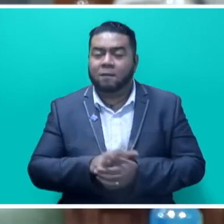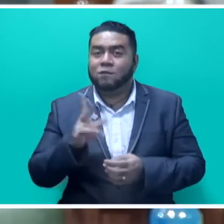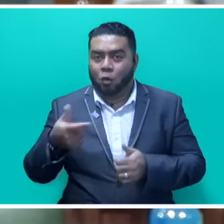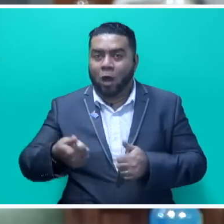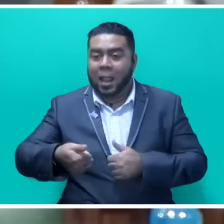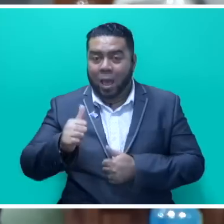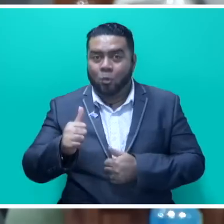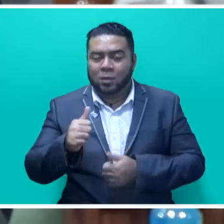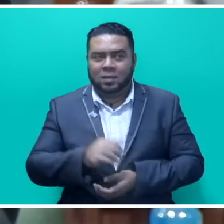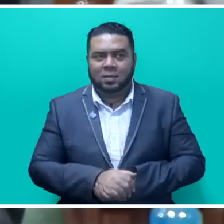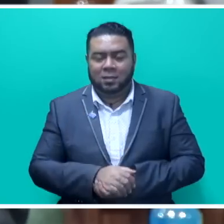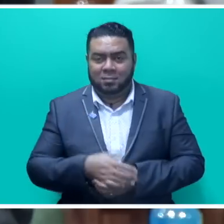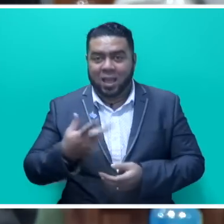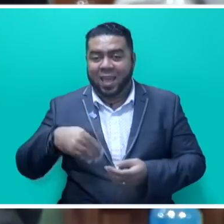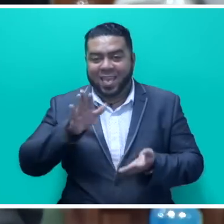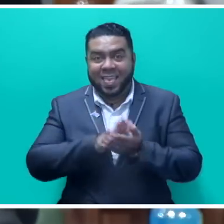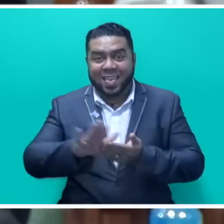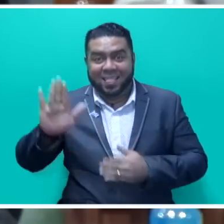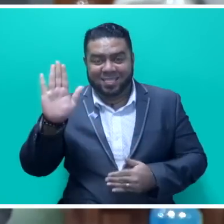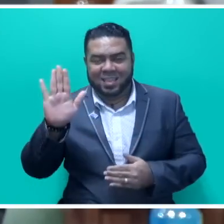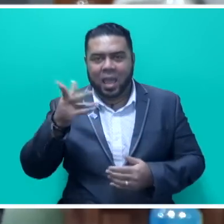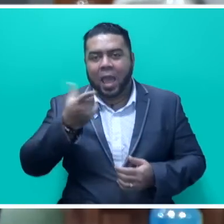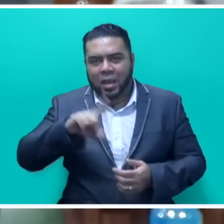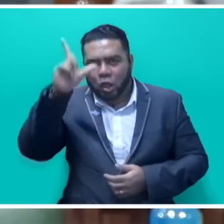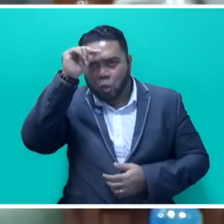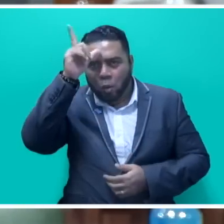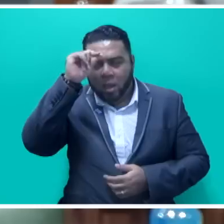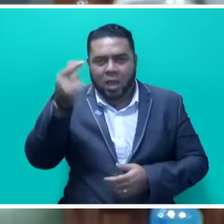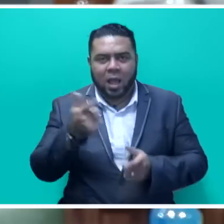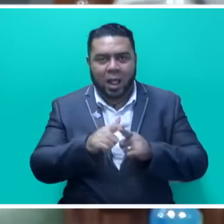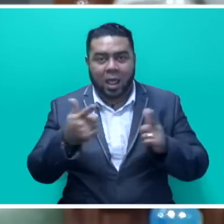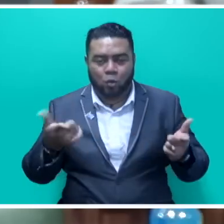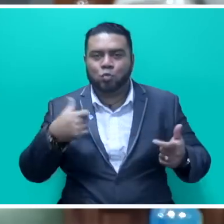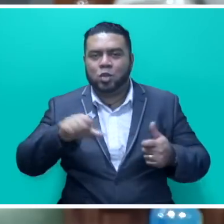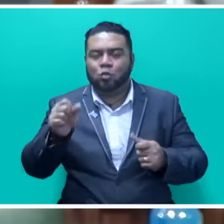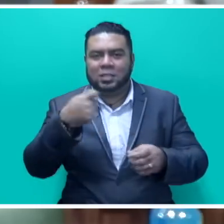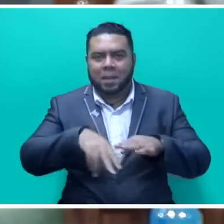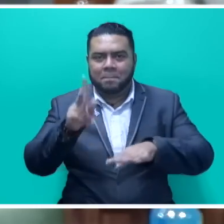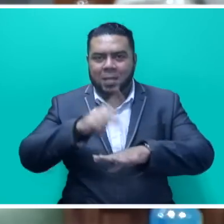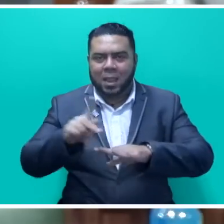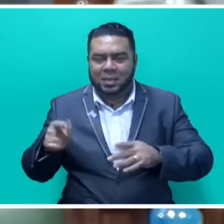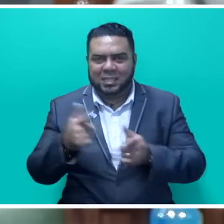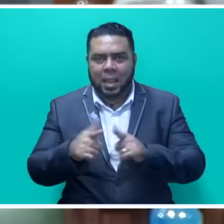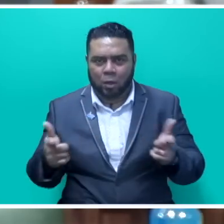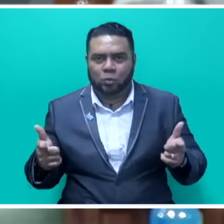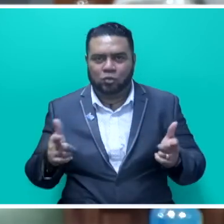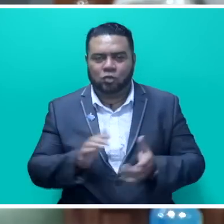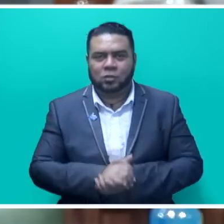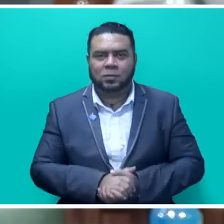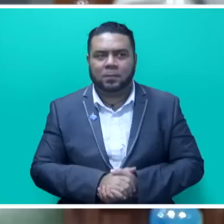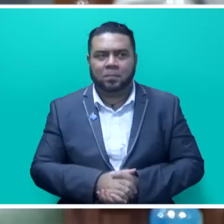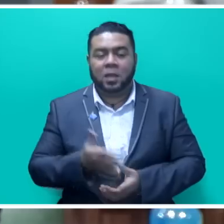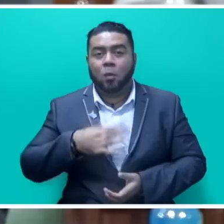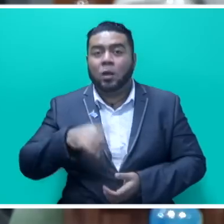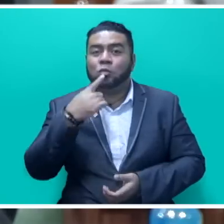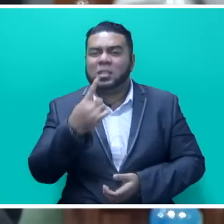allowing Hindi and Itokai to be used in Parliament as a language. And I